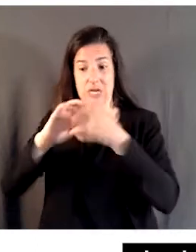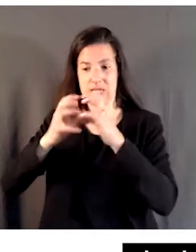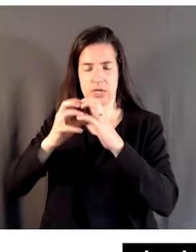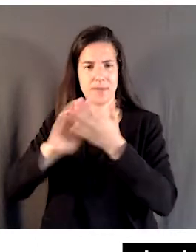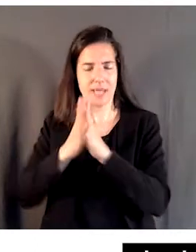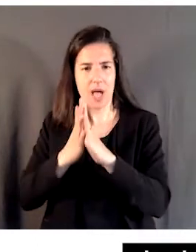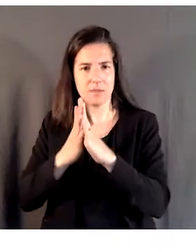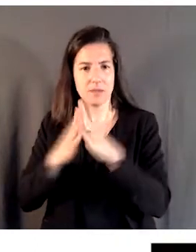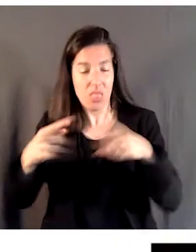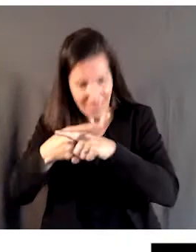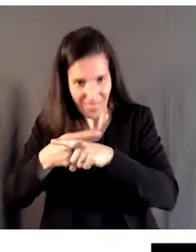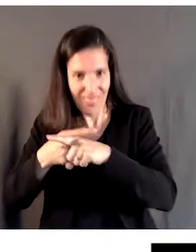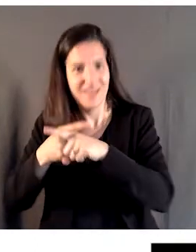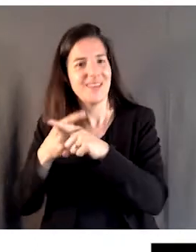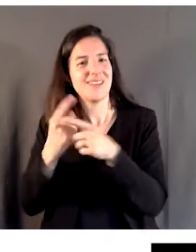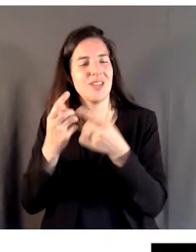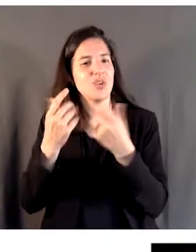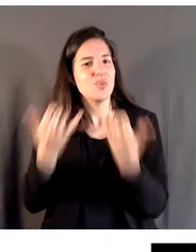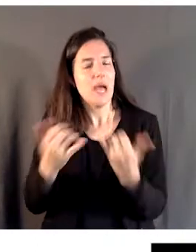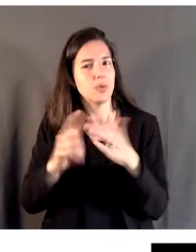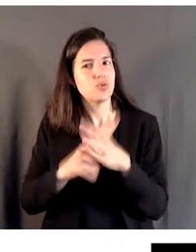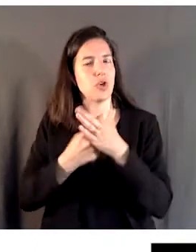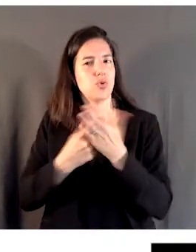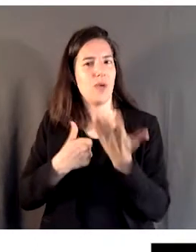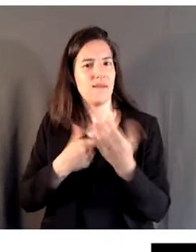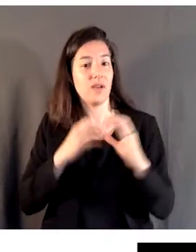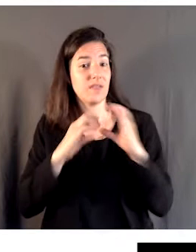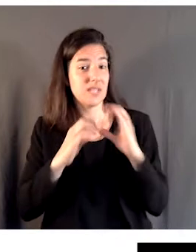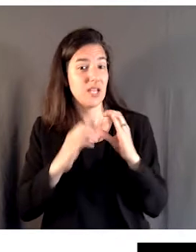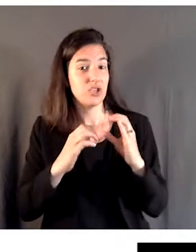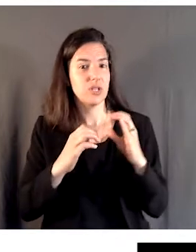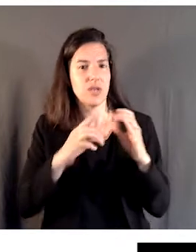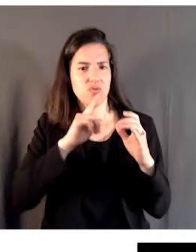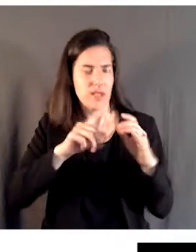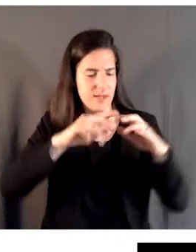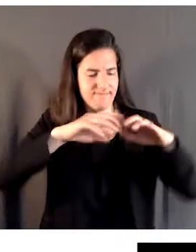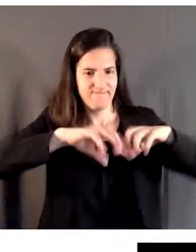point, where you now start to have conversations,